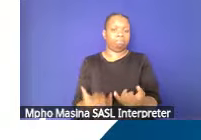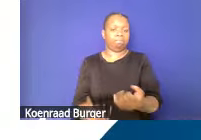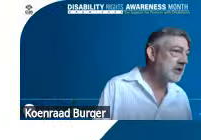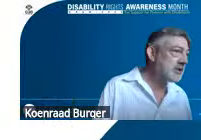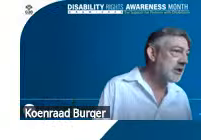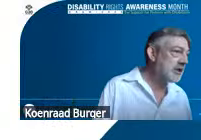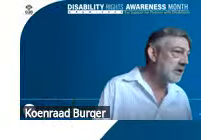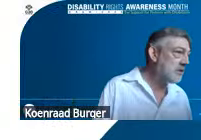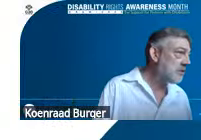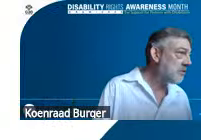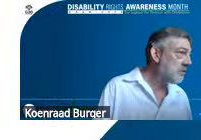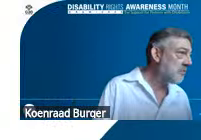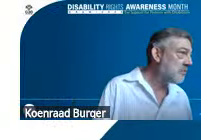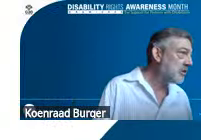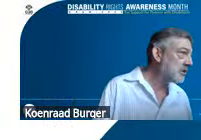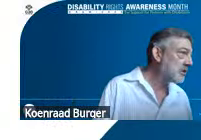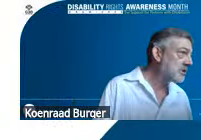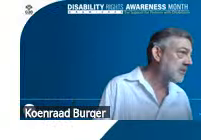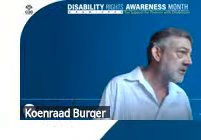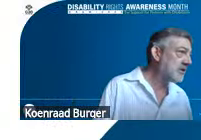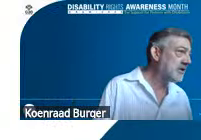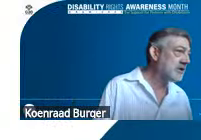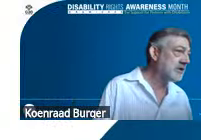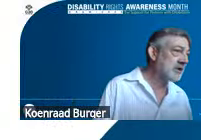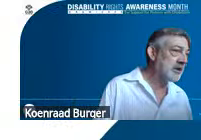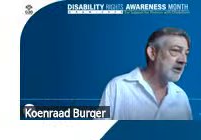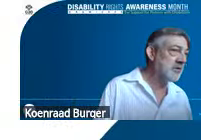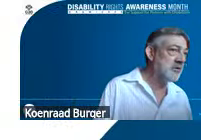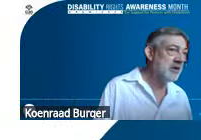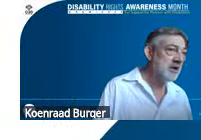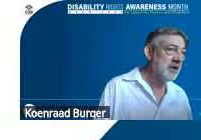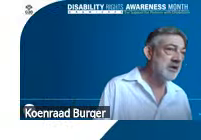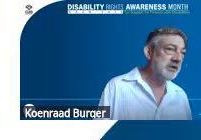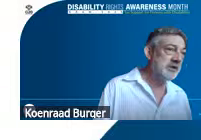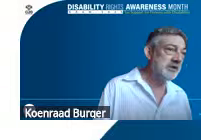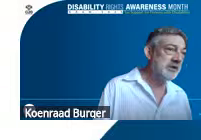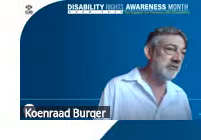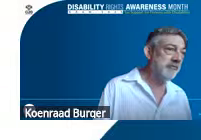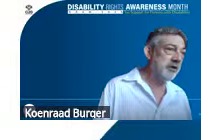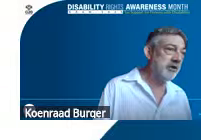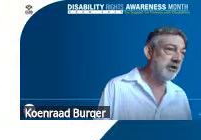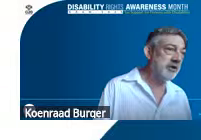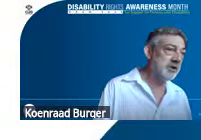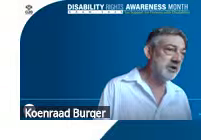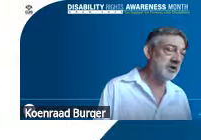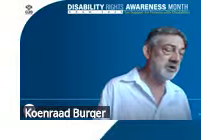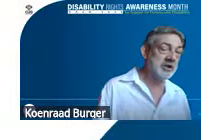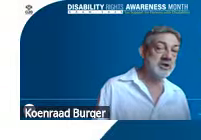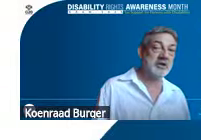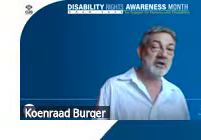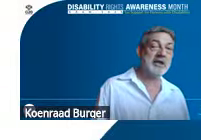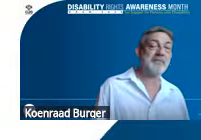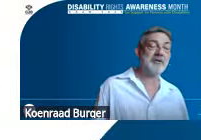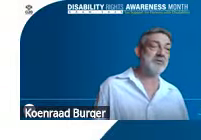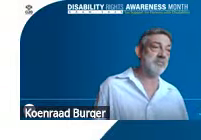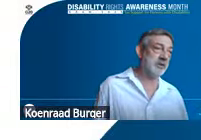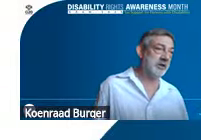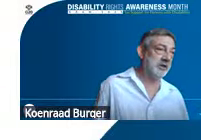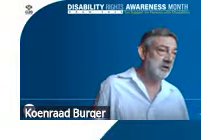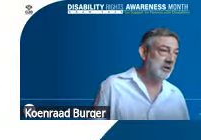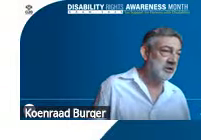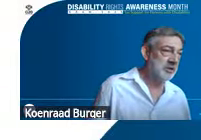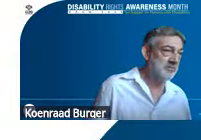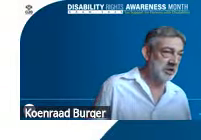it is a disability is defined in section 6 capital